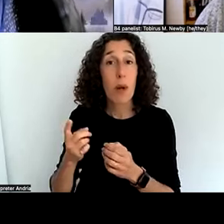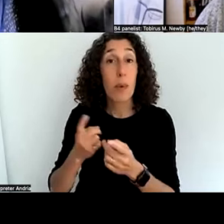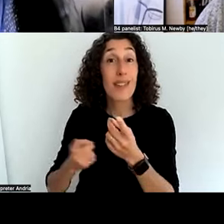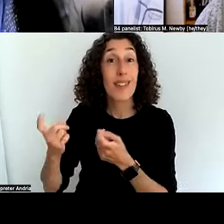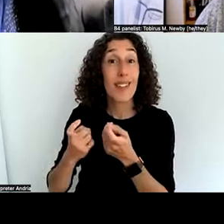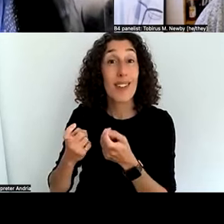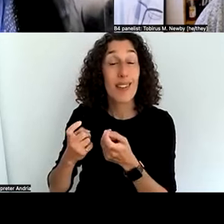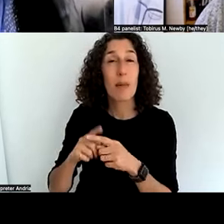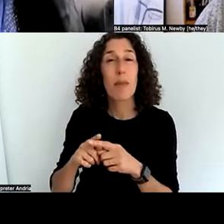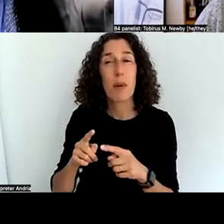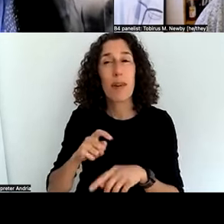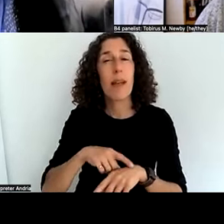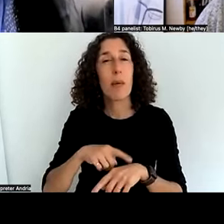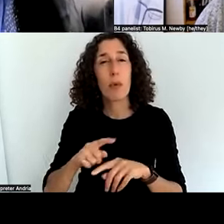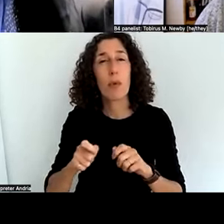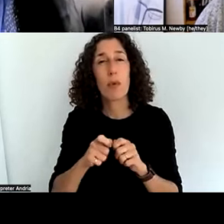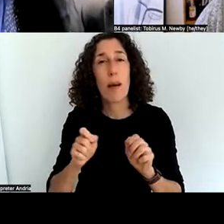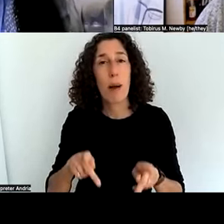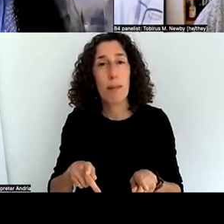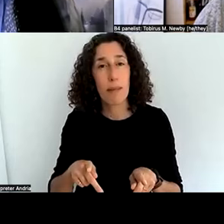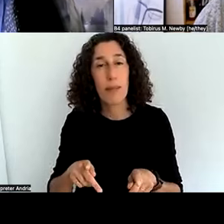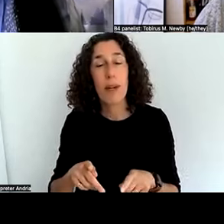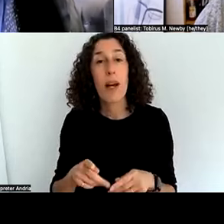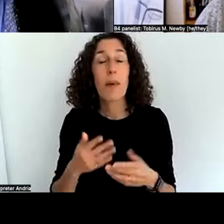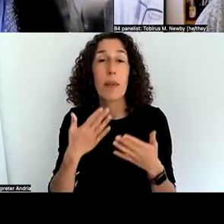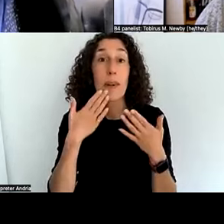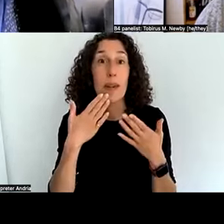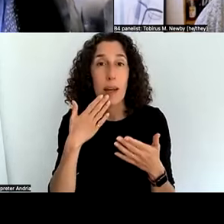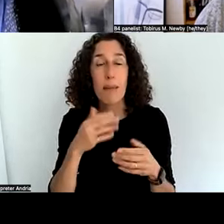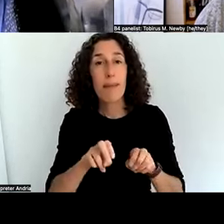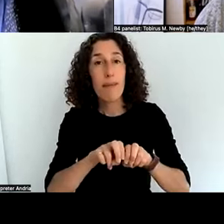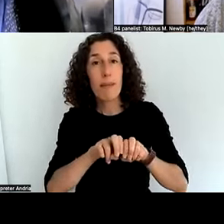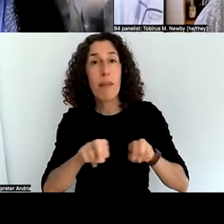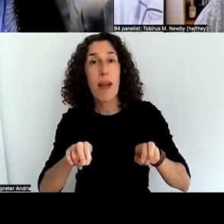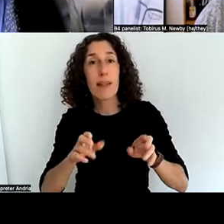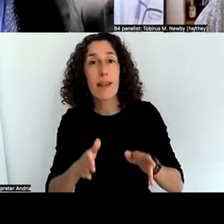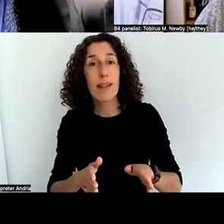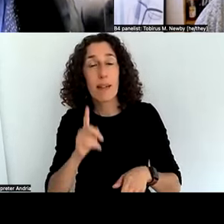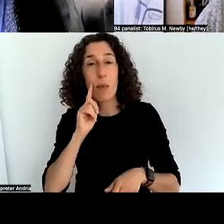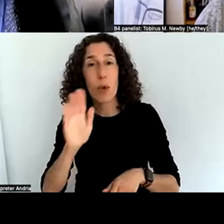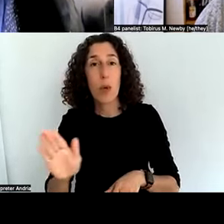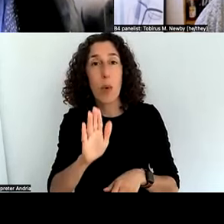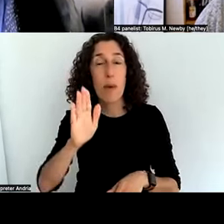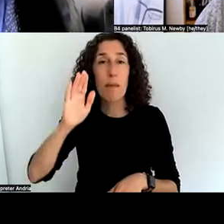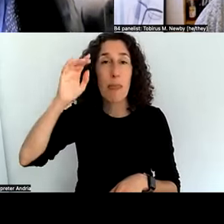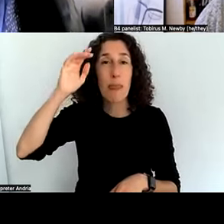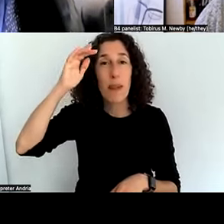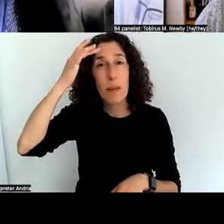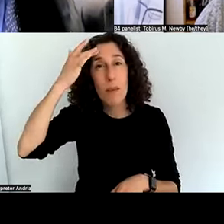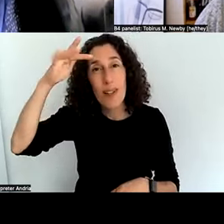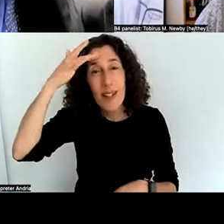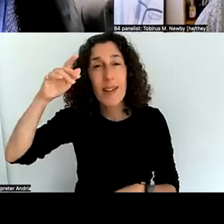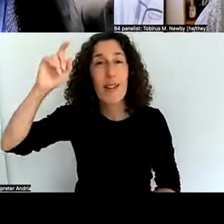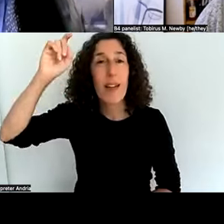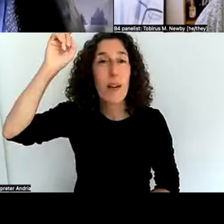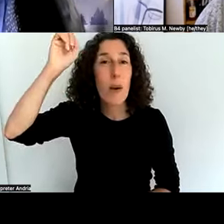thank each and every one of our panelists. Really, the amount of wisdom and brilliance in this conversation really